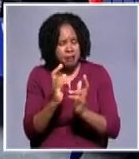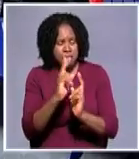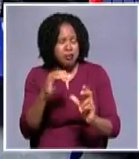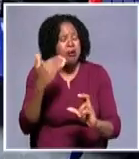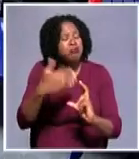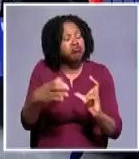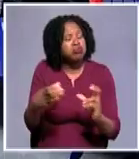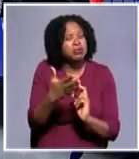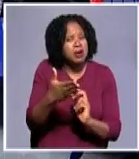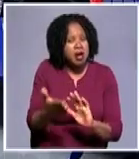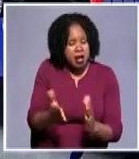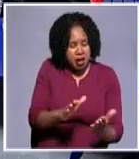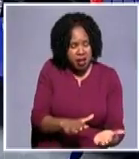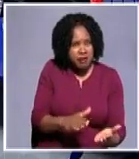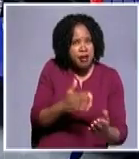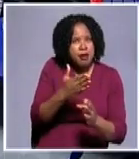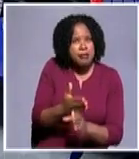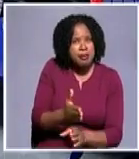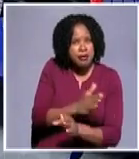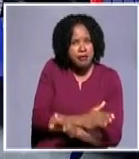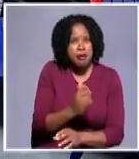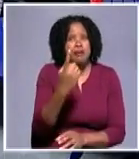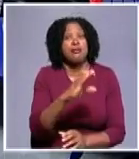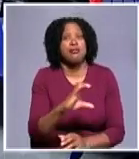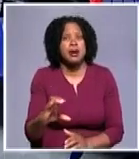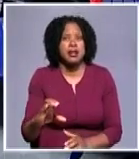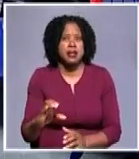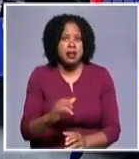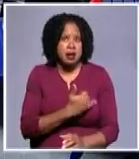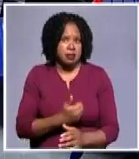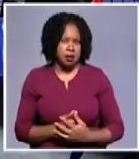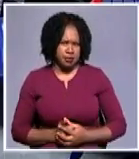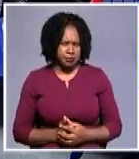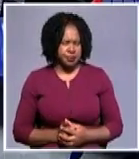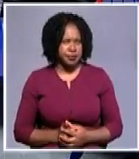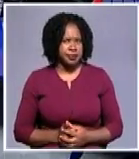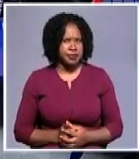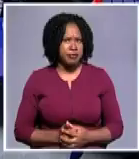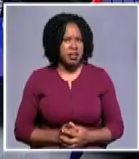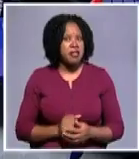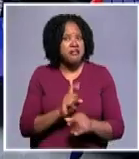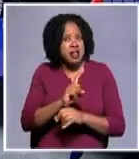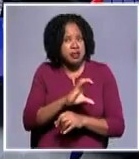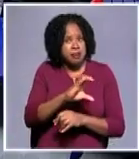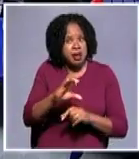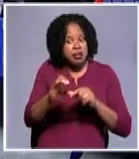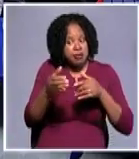dying before the 1 month of life, that is, within the first 1 month of